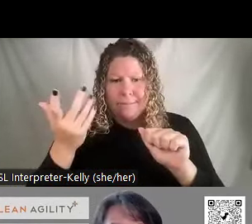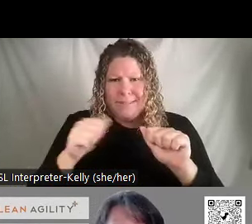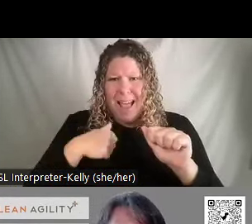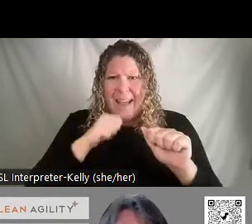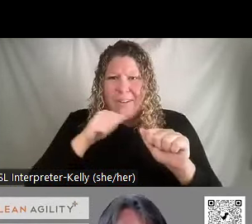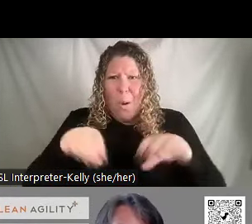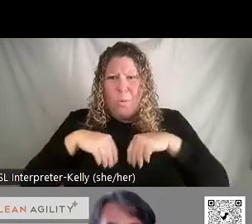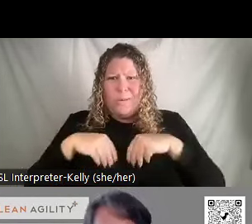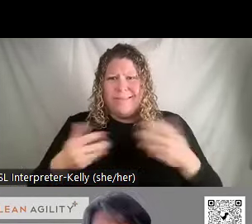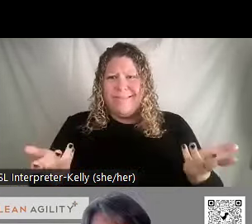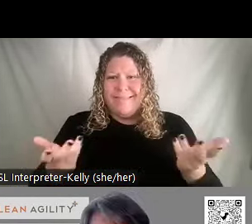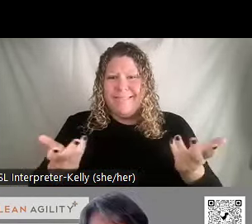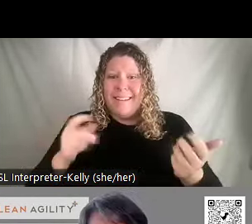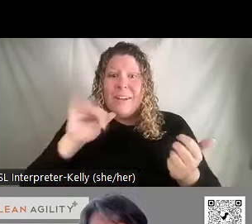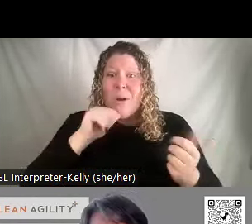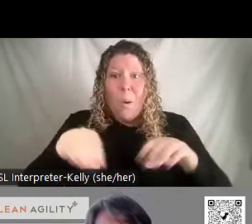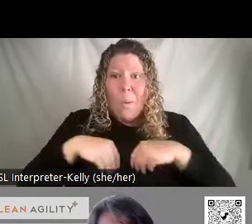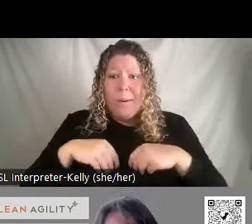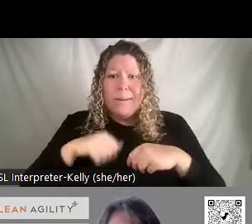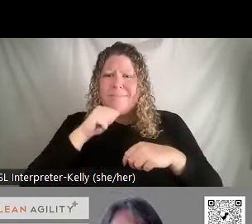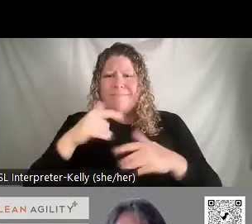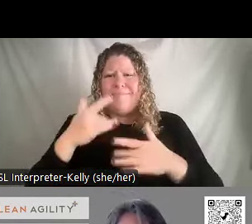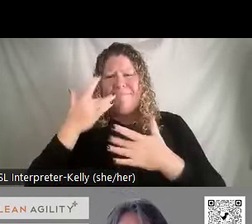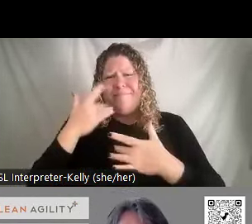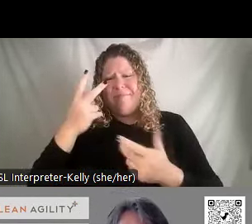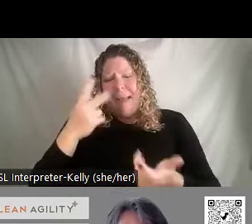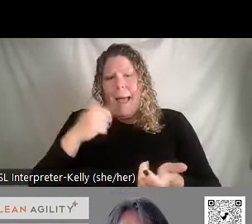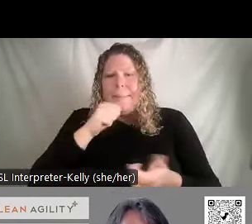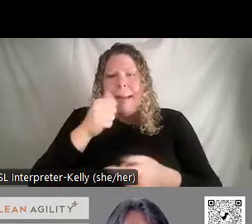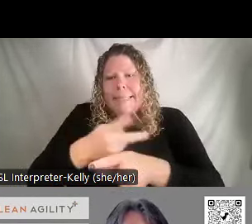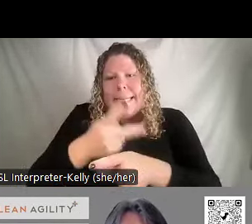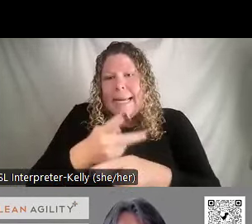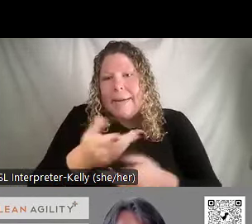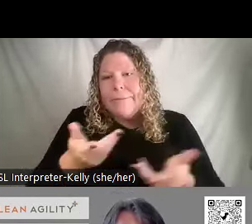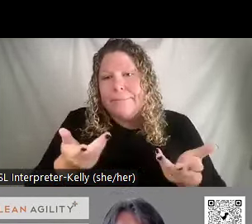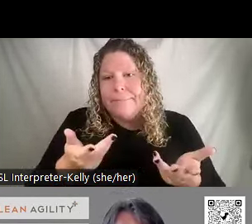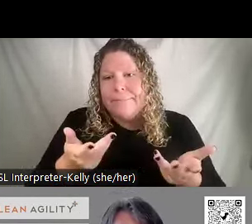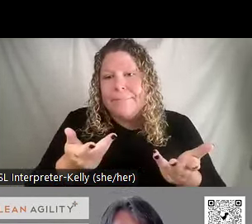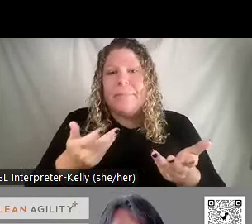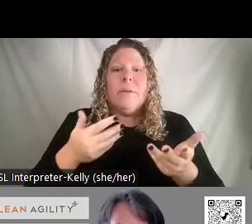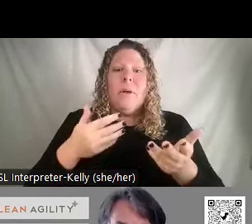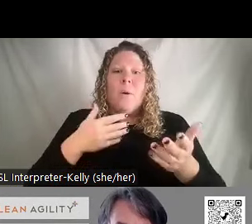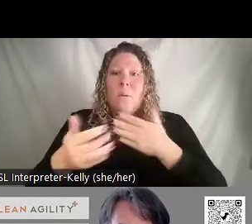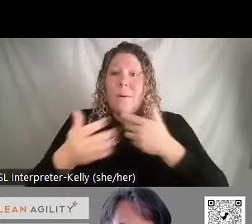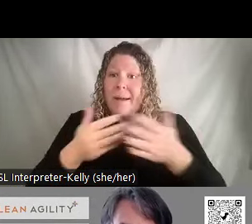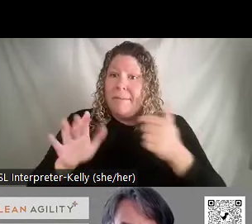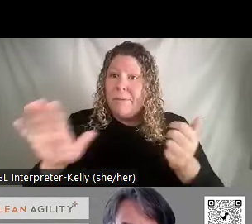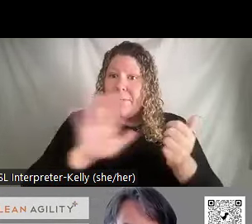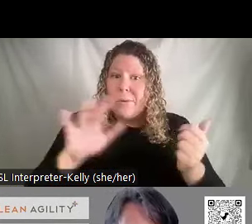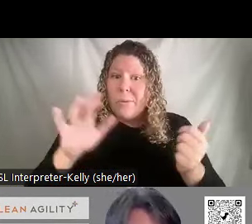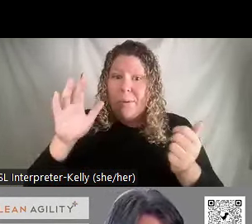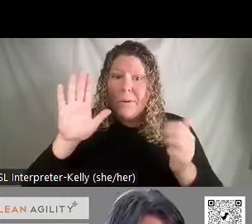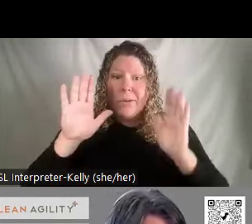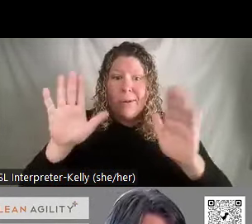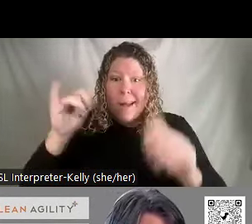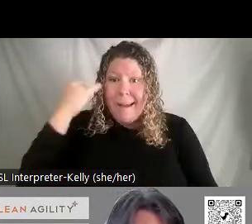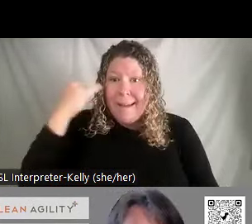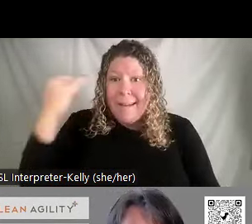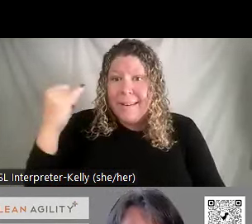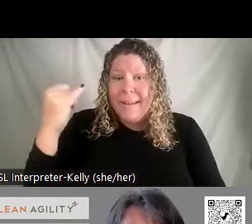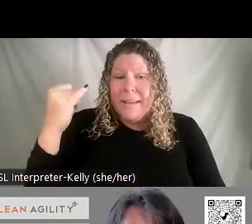If you don't own it, you're not going to take care of it. So making sure that whatever the great idea you have is, making sure that